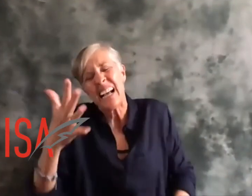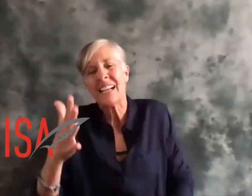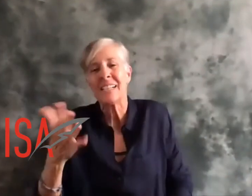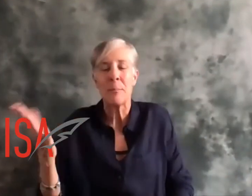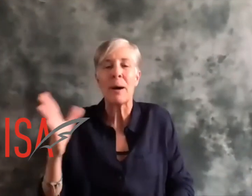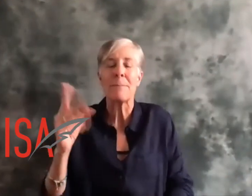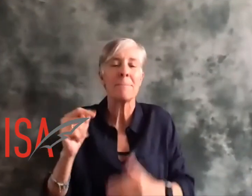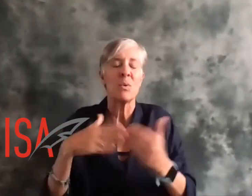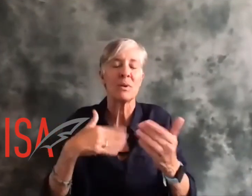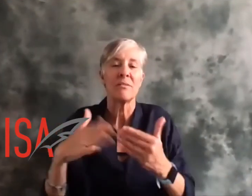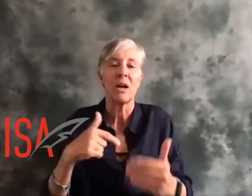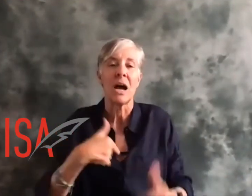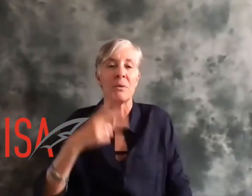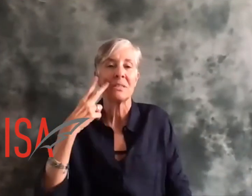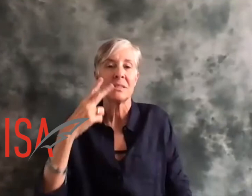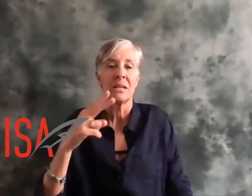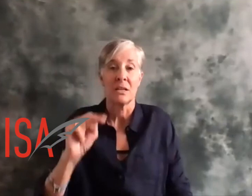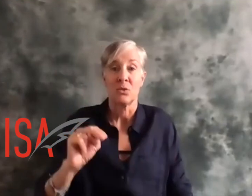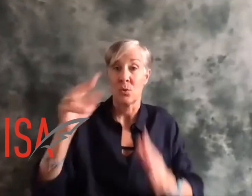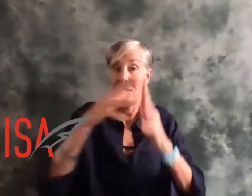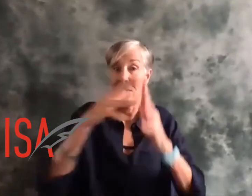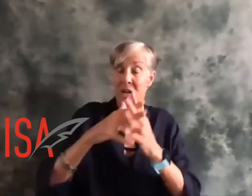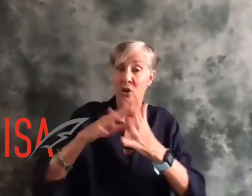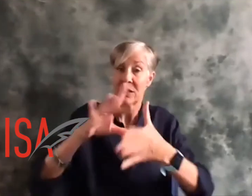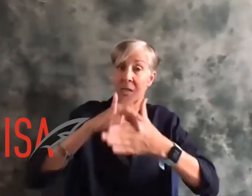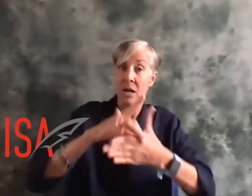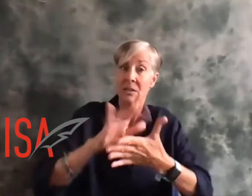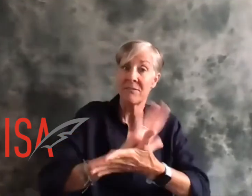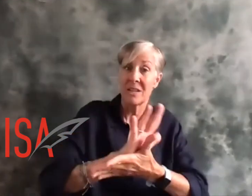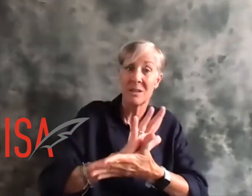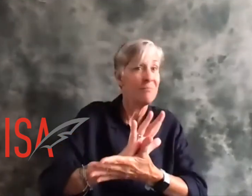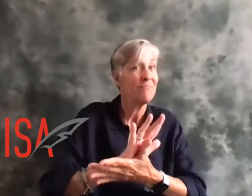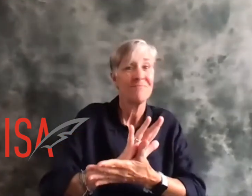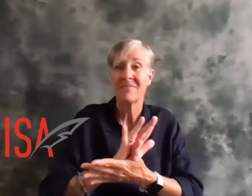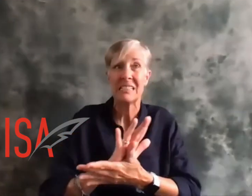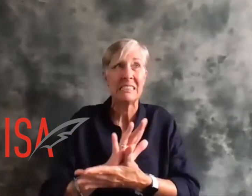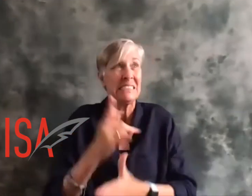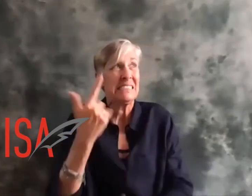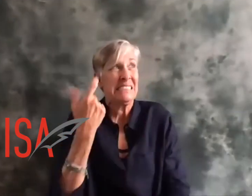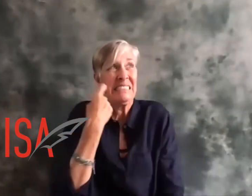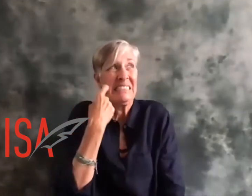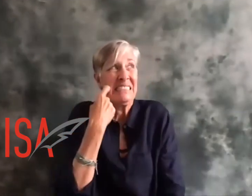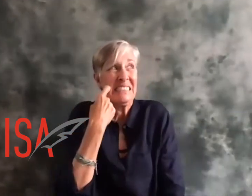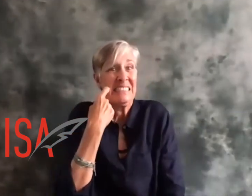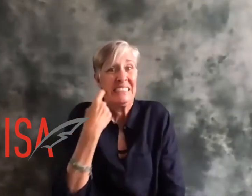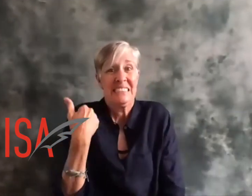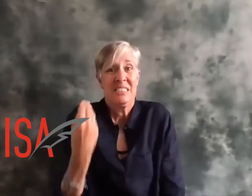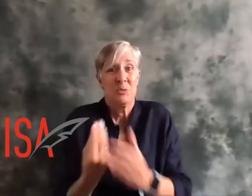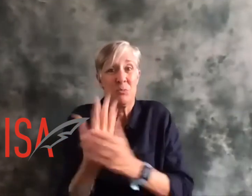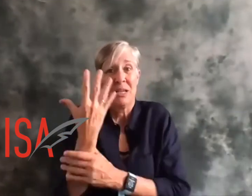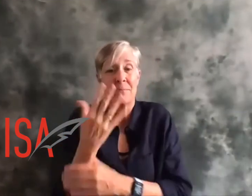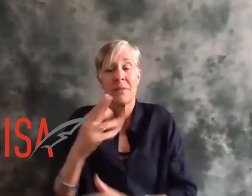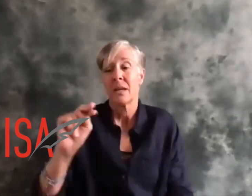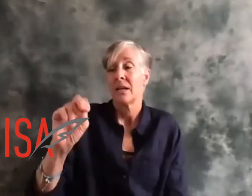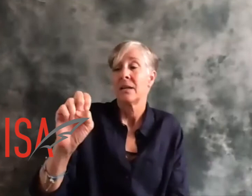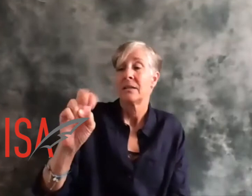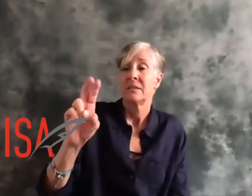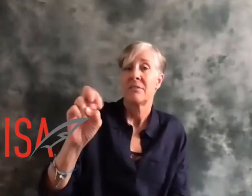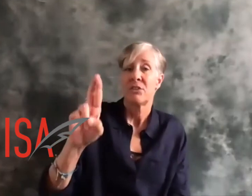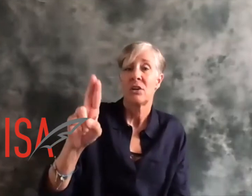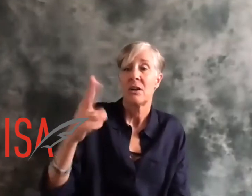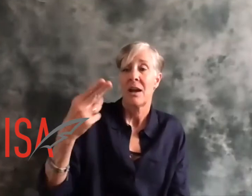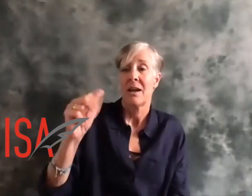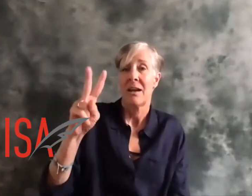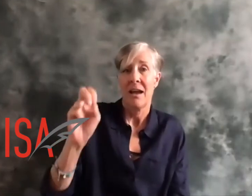whatever. But I would say in North American content, it really hasn't been till this spring, and never have I ever.